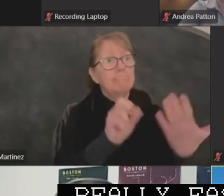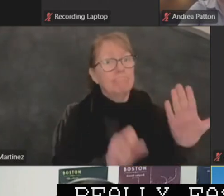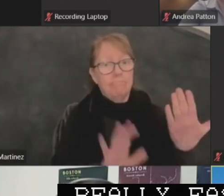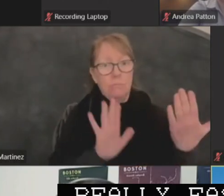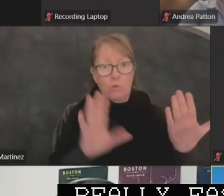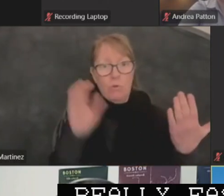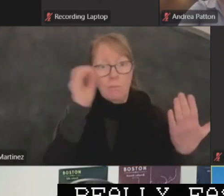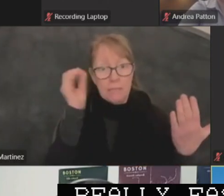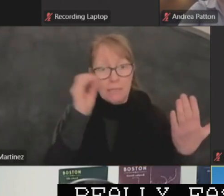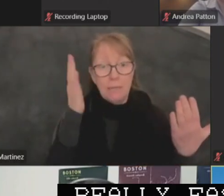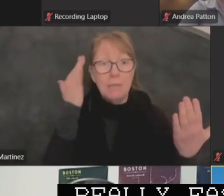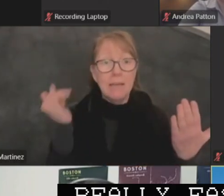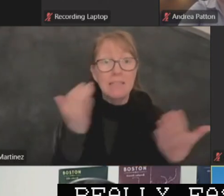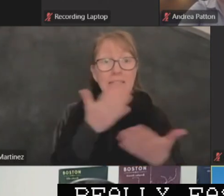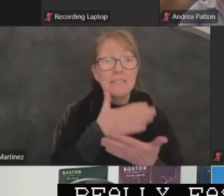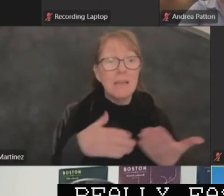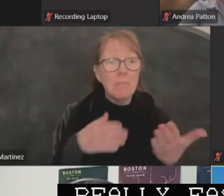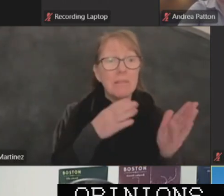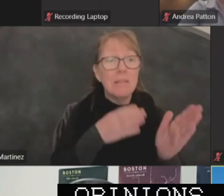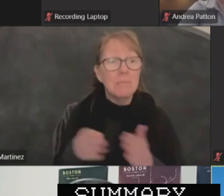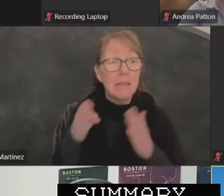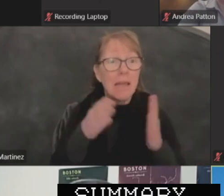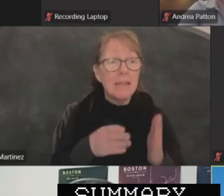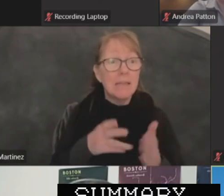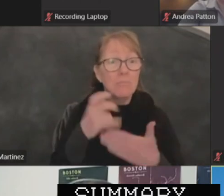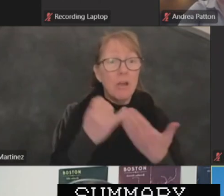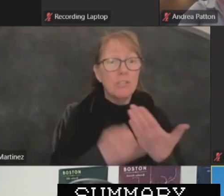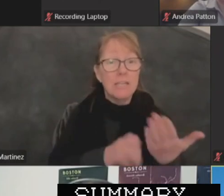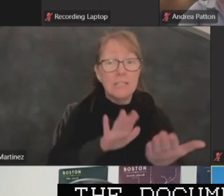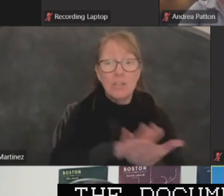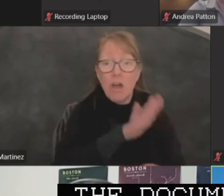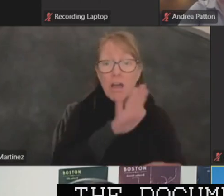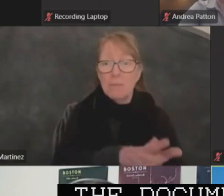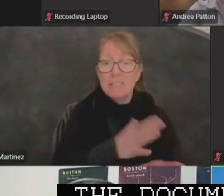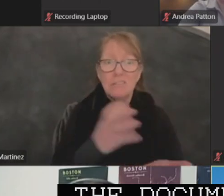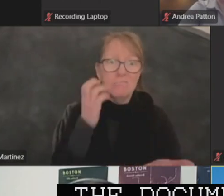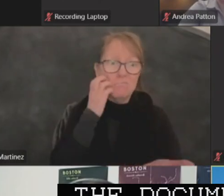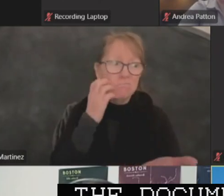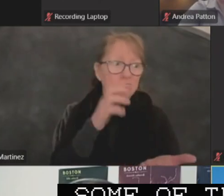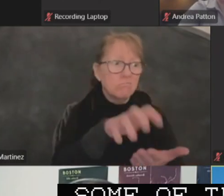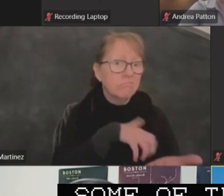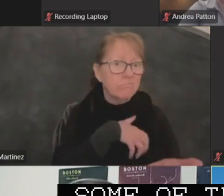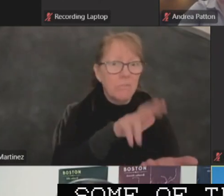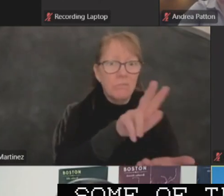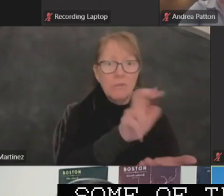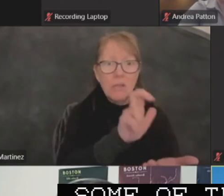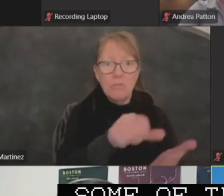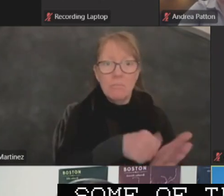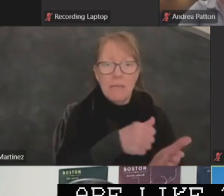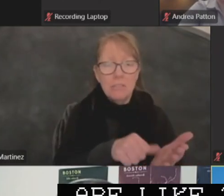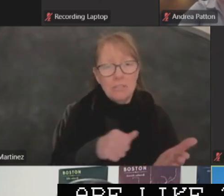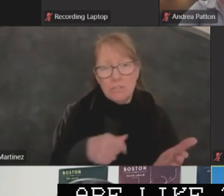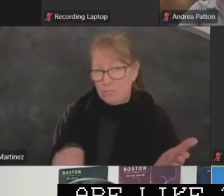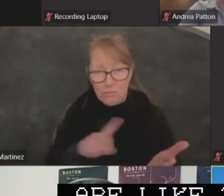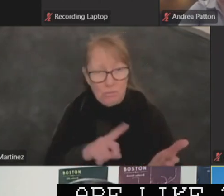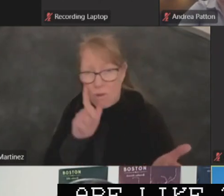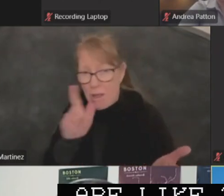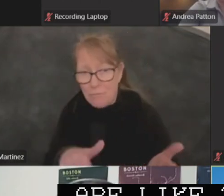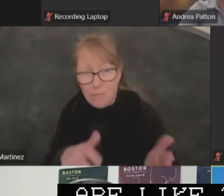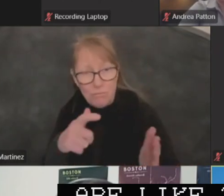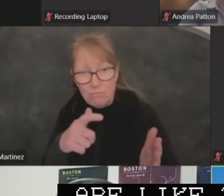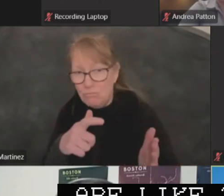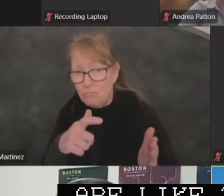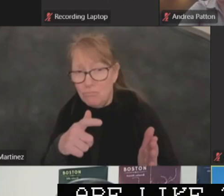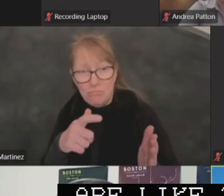come out on some of the planning projects are like 300 pages. So you don't have to read 300 pages, but to understand the points that may be relevant